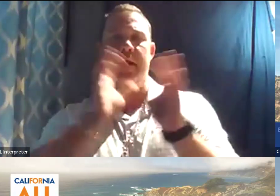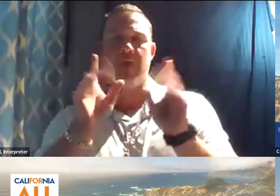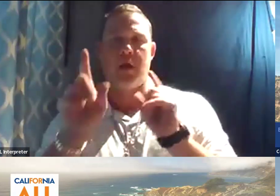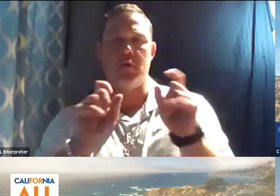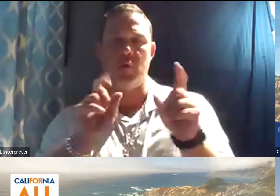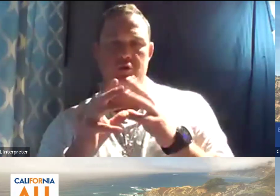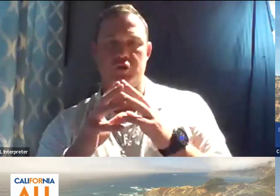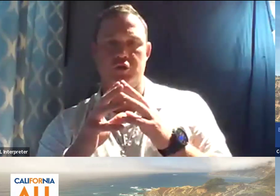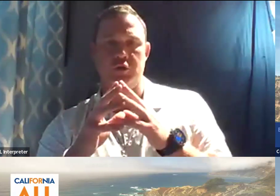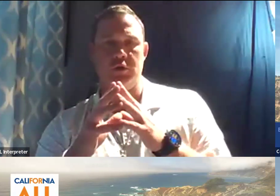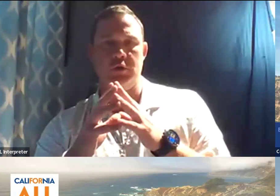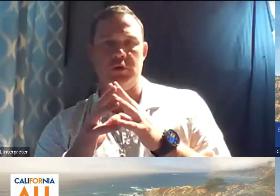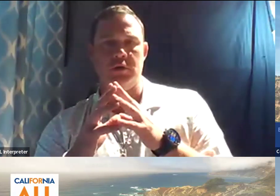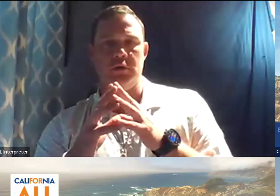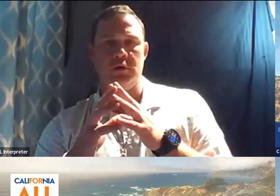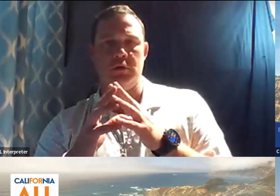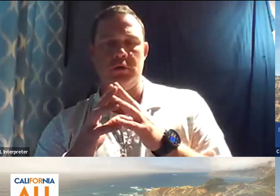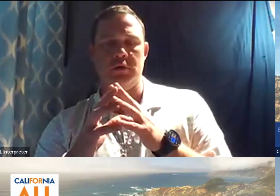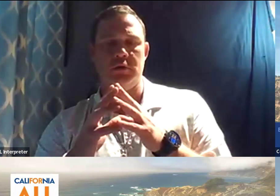question. In terms of